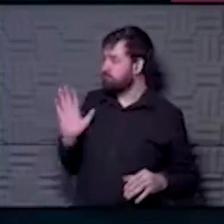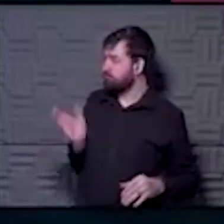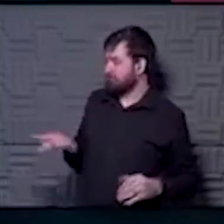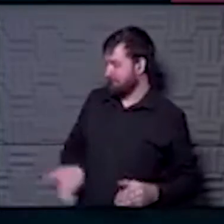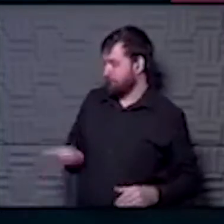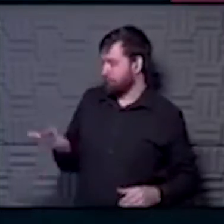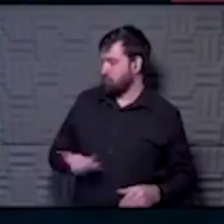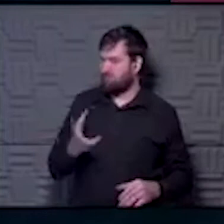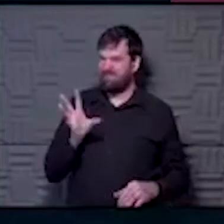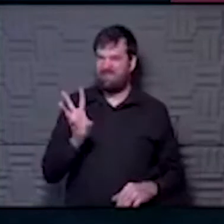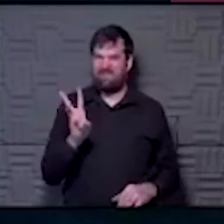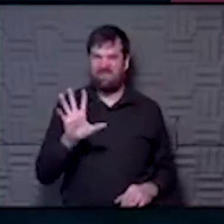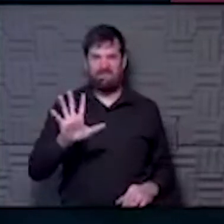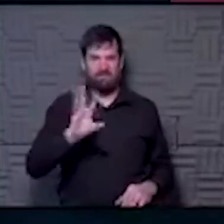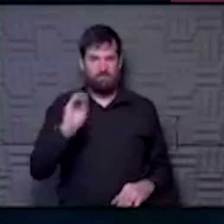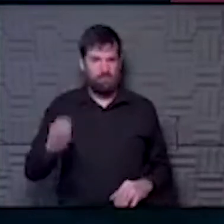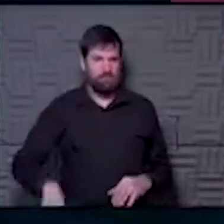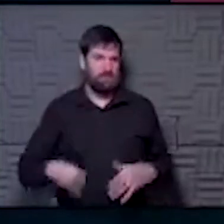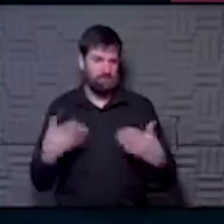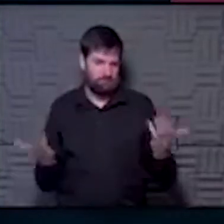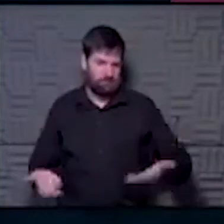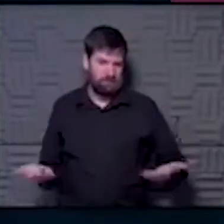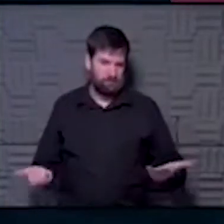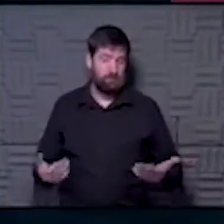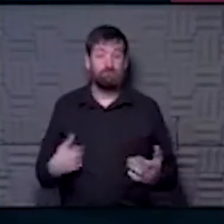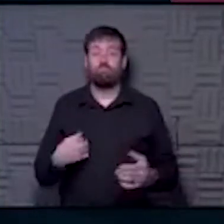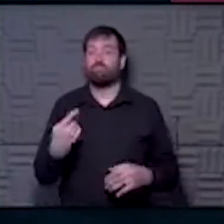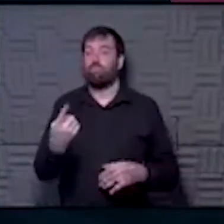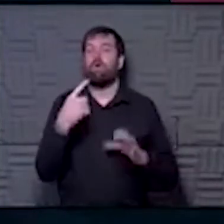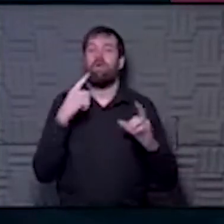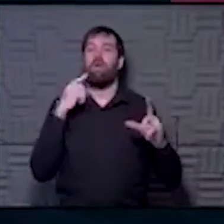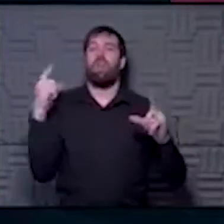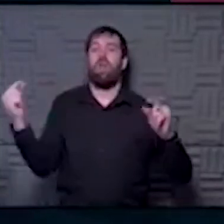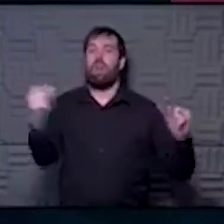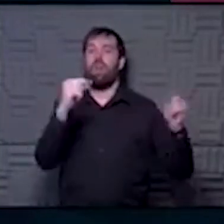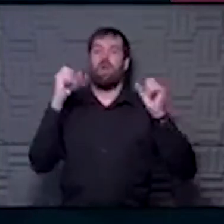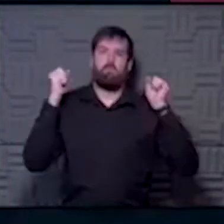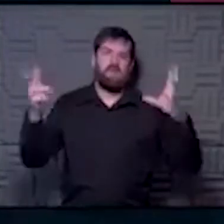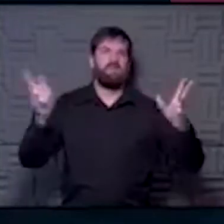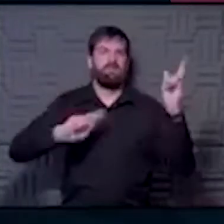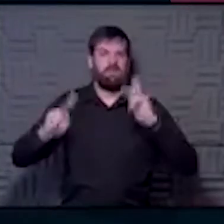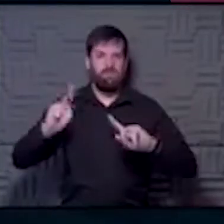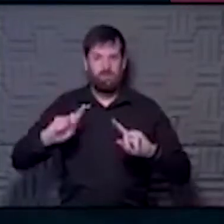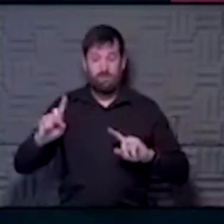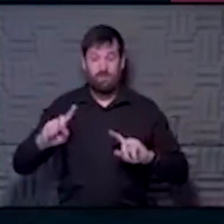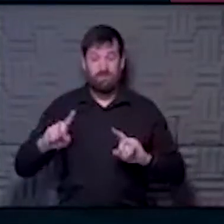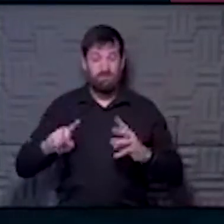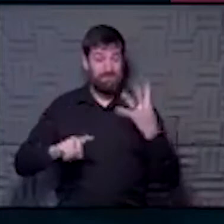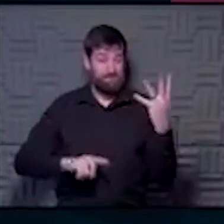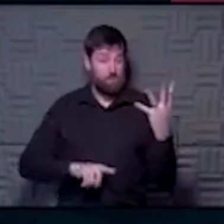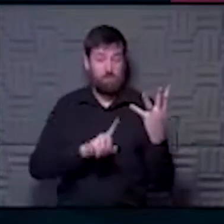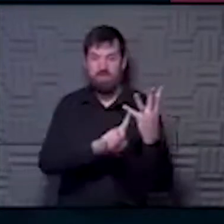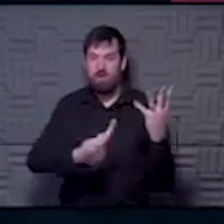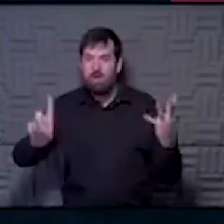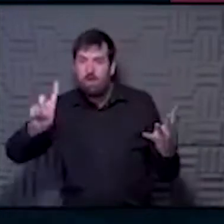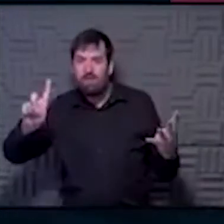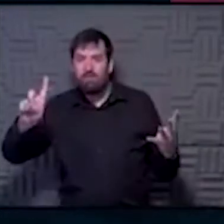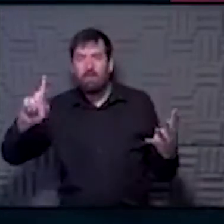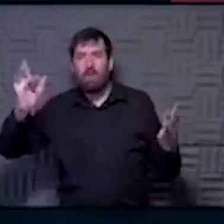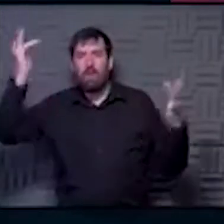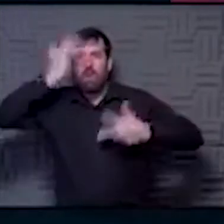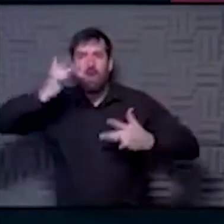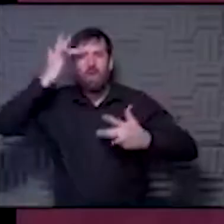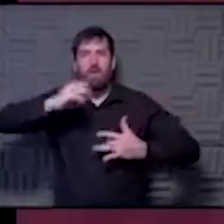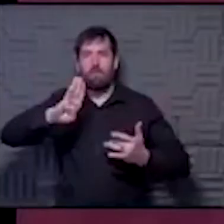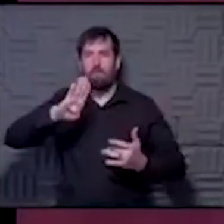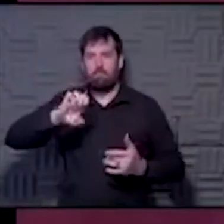of people offered getting the vaccine. There's this one rumor out there that a bunch of people, are even up to 1 in 4, are getting Bell's palsy. Hawkeye, have